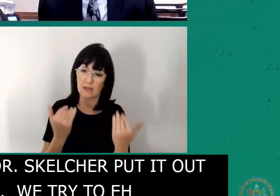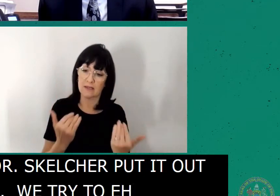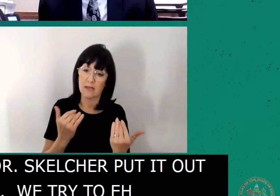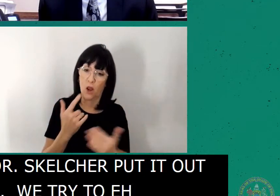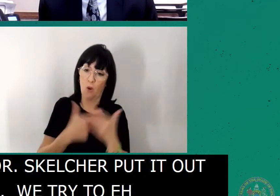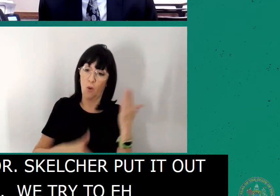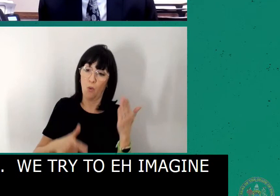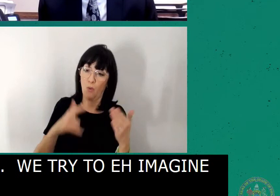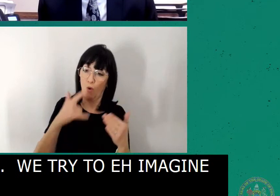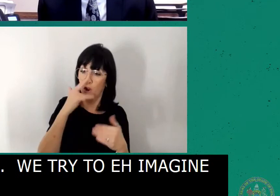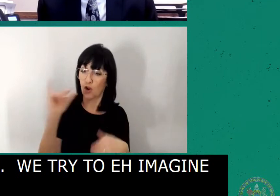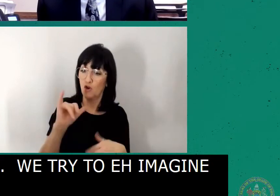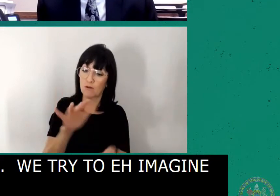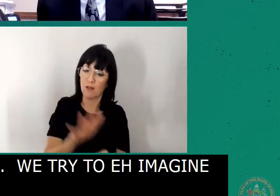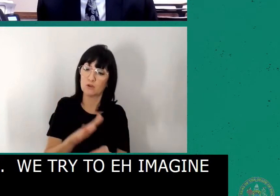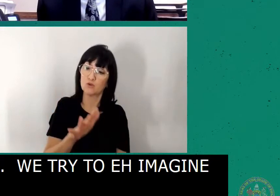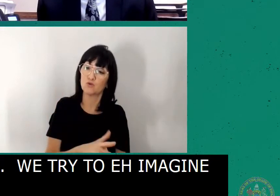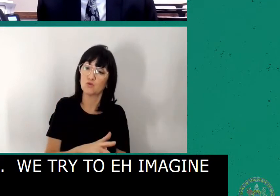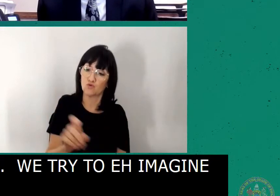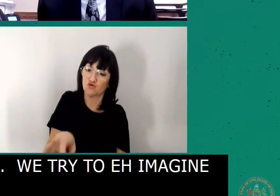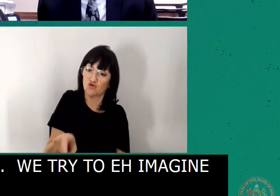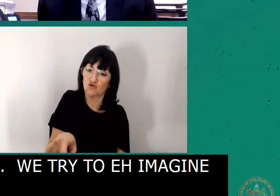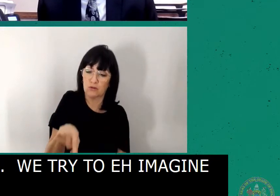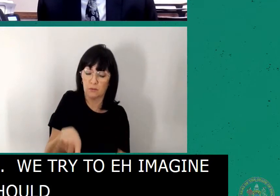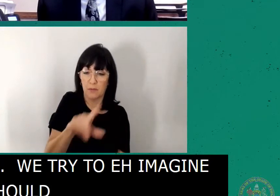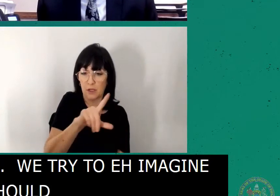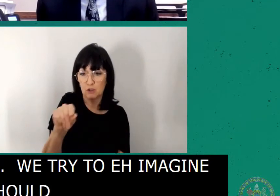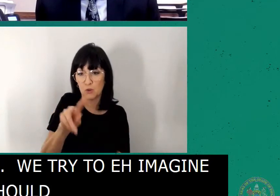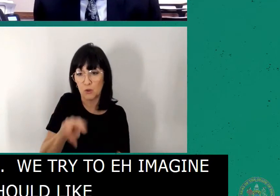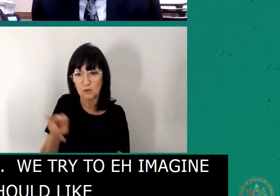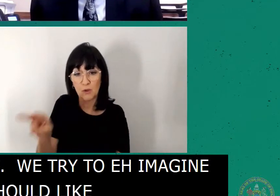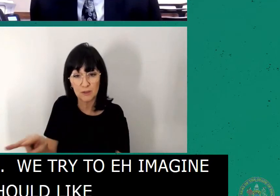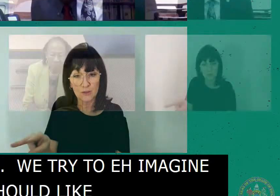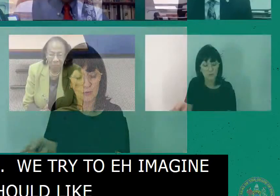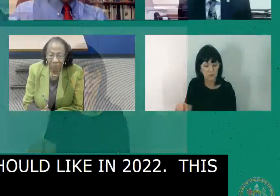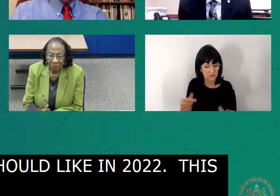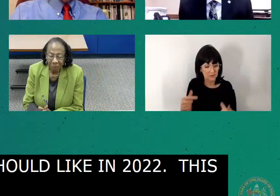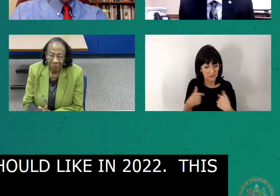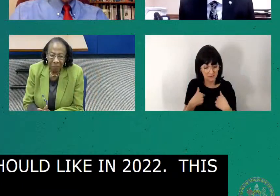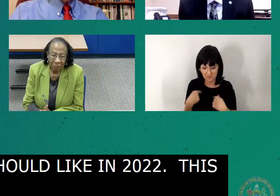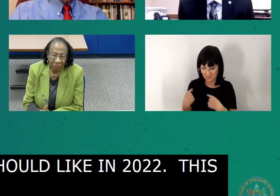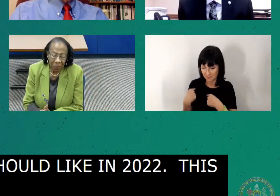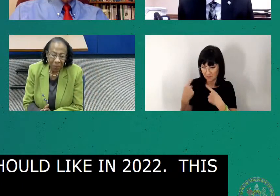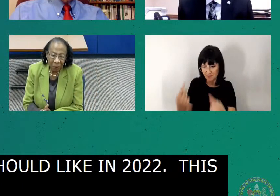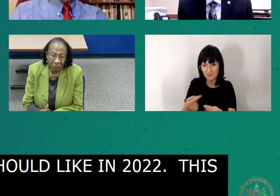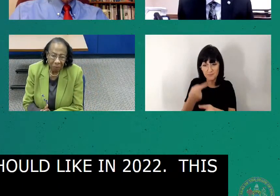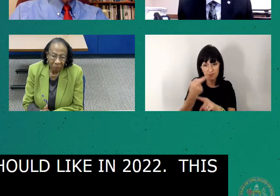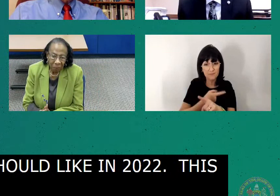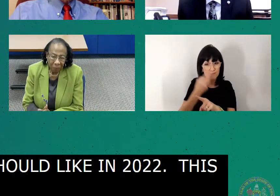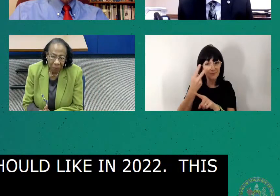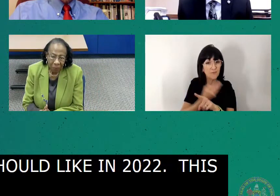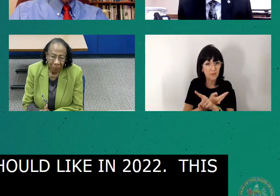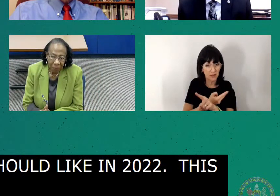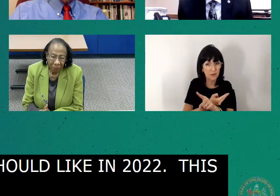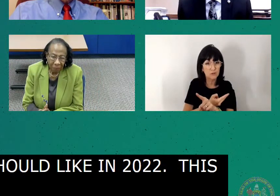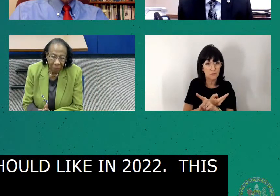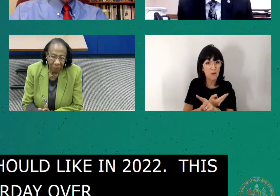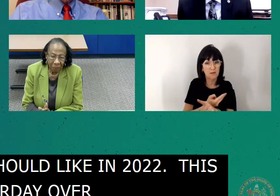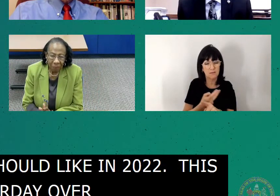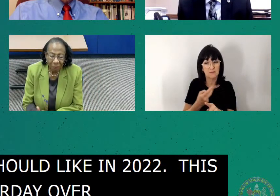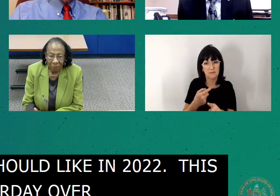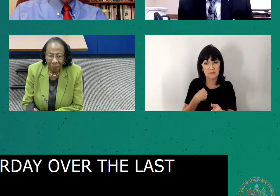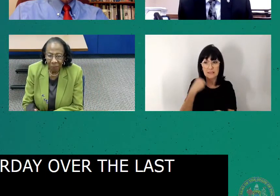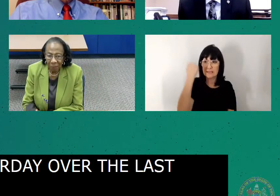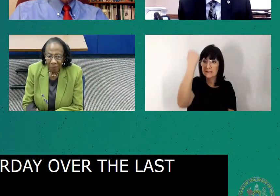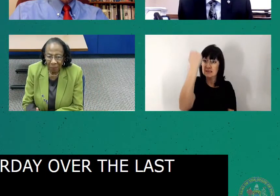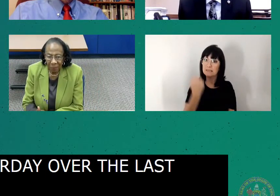year I've spent many a Saturday over the last month or two knocking on doors in the city